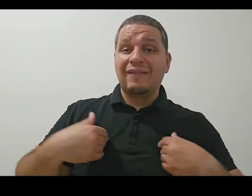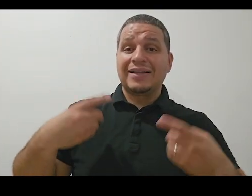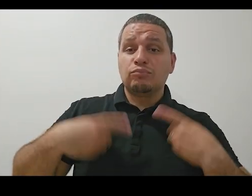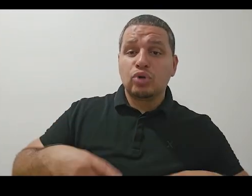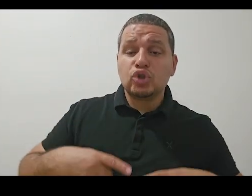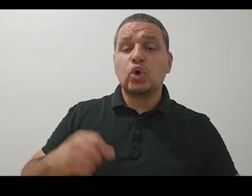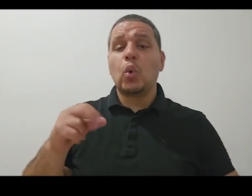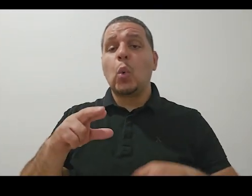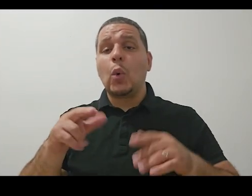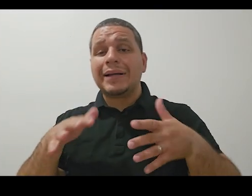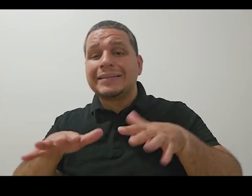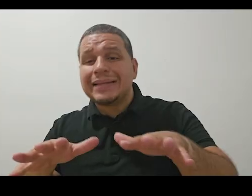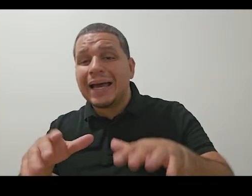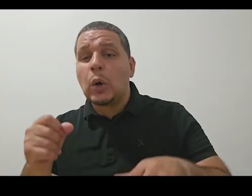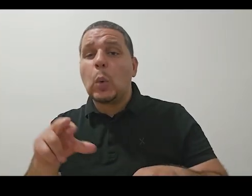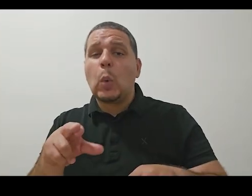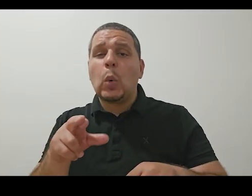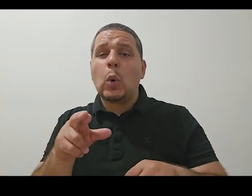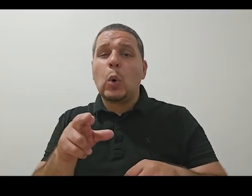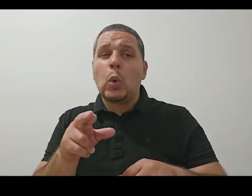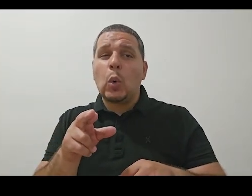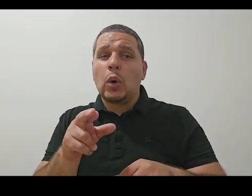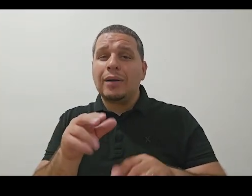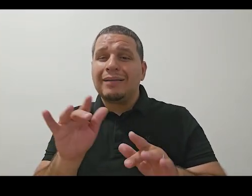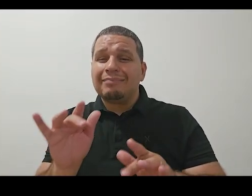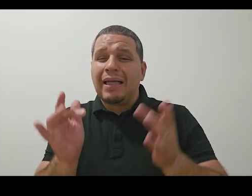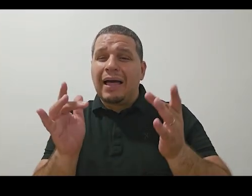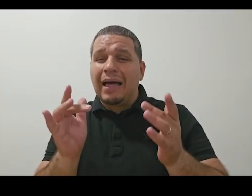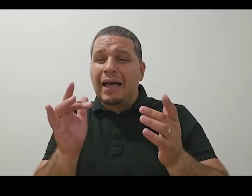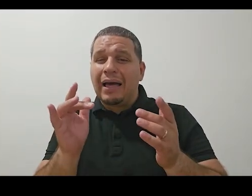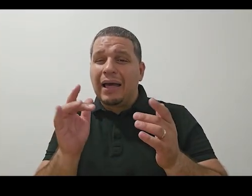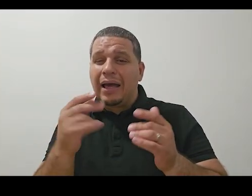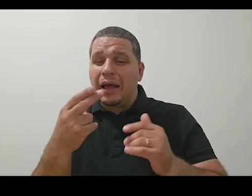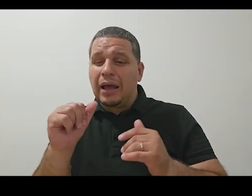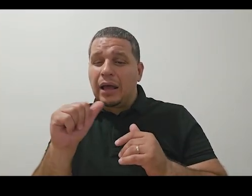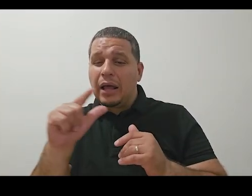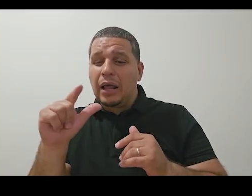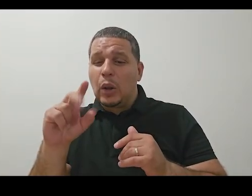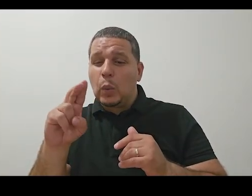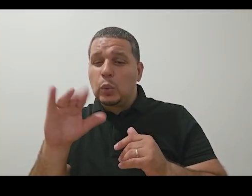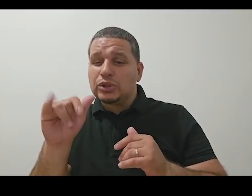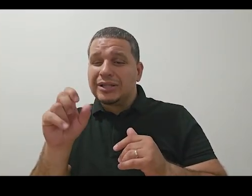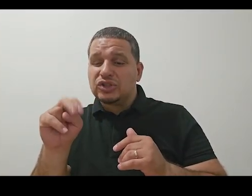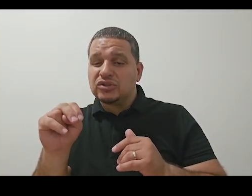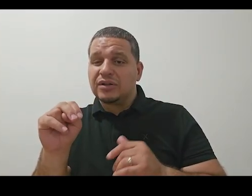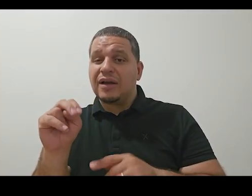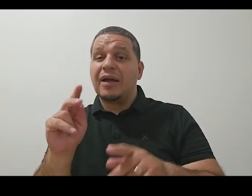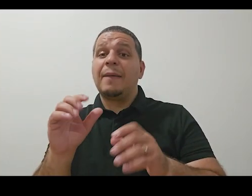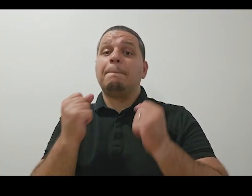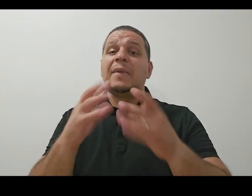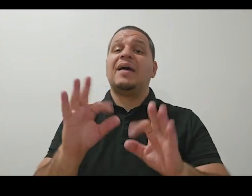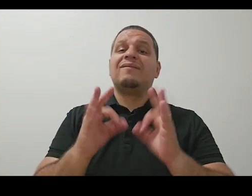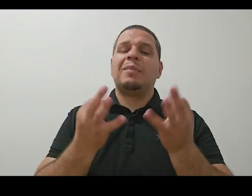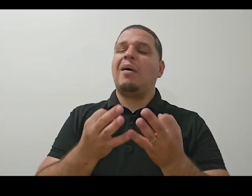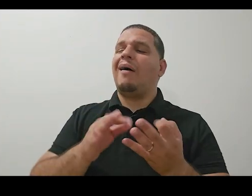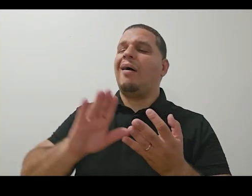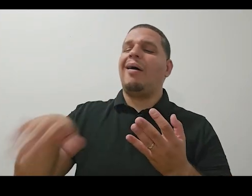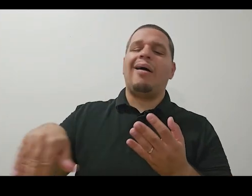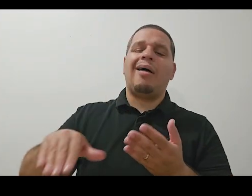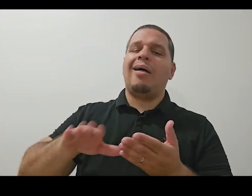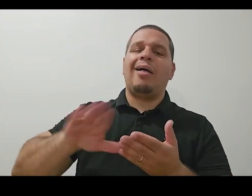anxiety, maybe even some mild hallucinations, like people or family members tend to brush it off and trying to say, oh, it's just